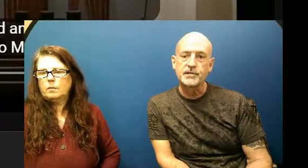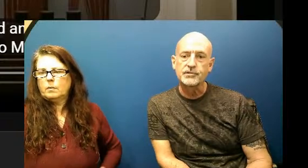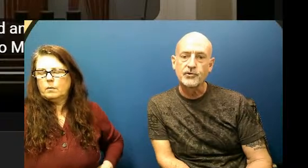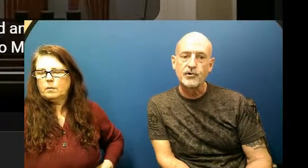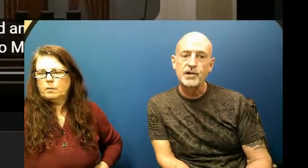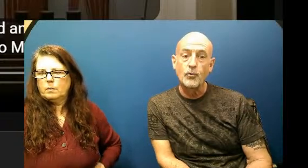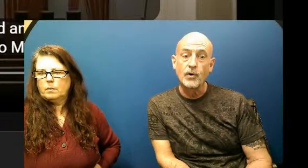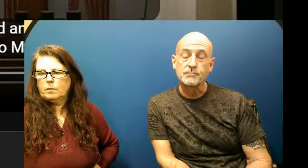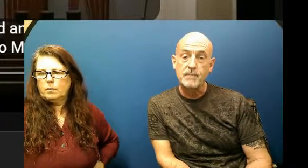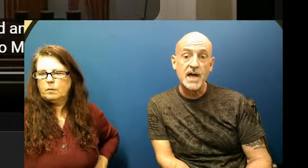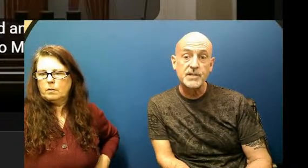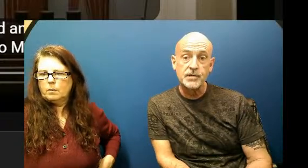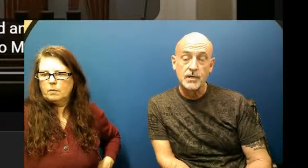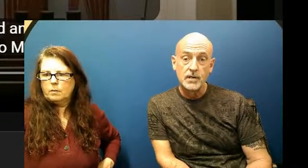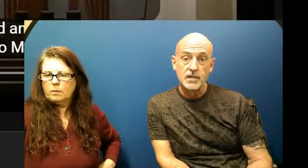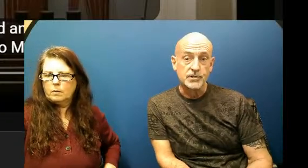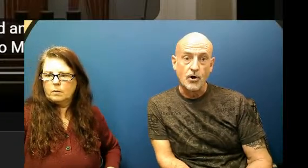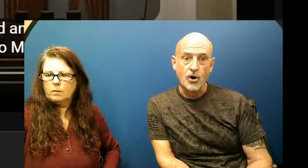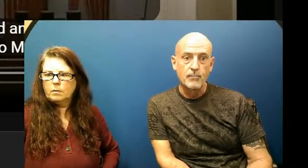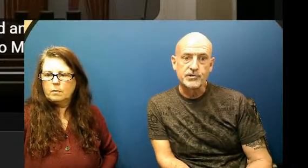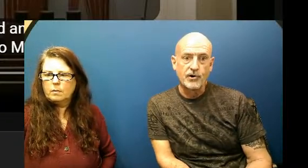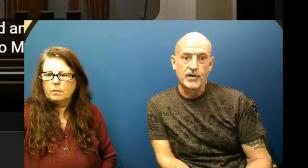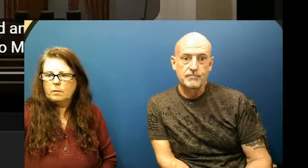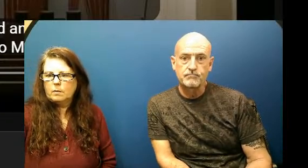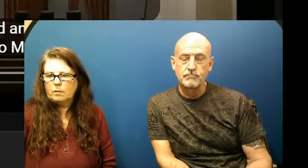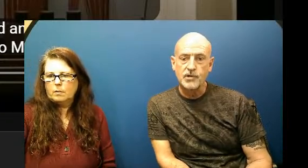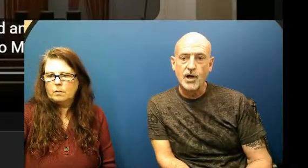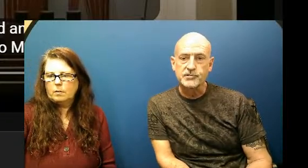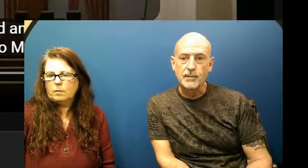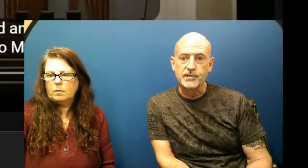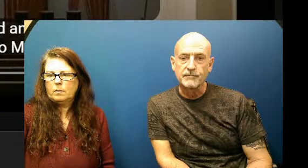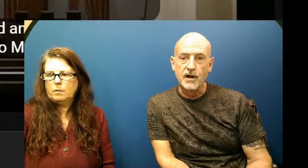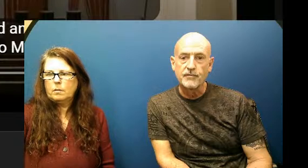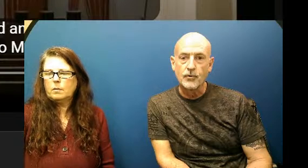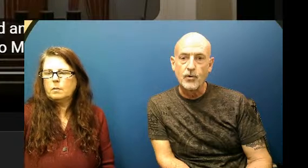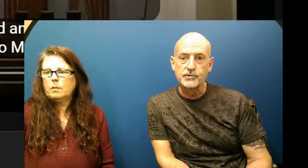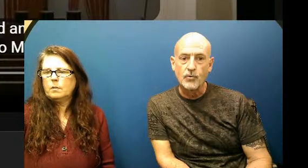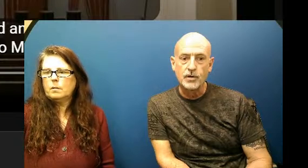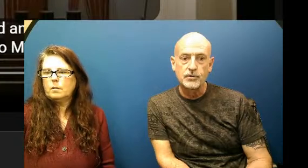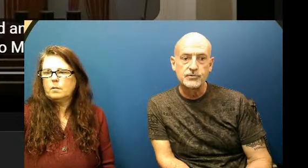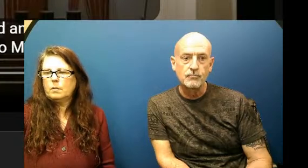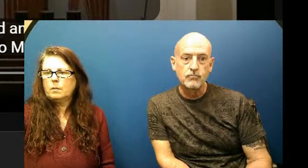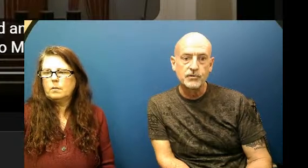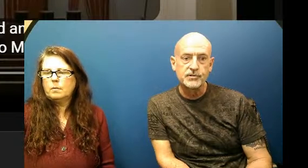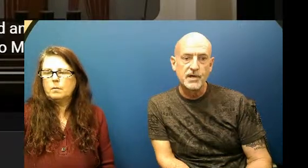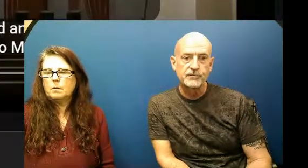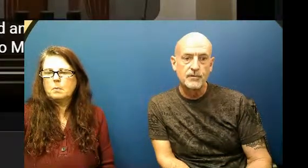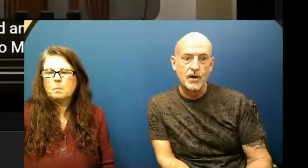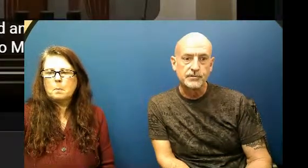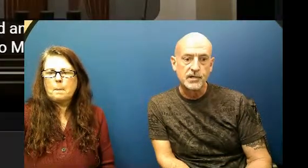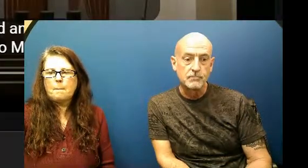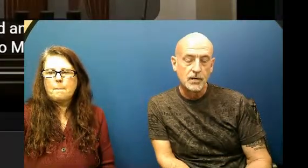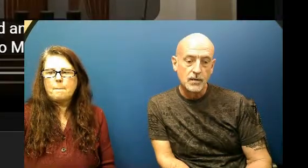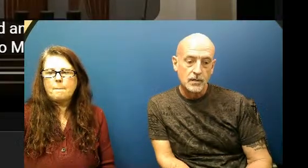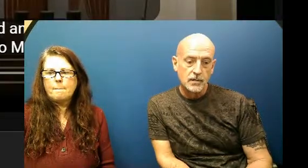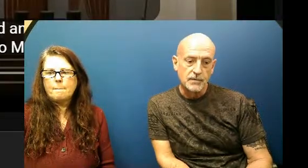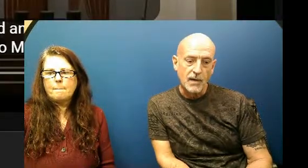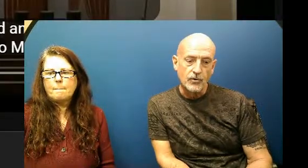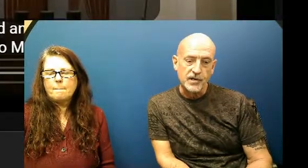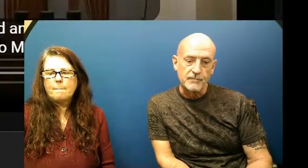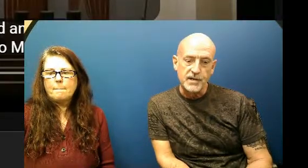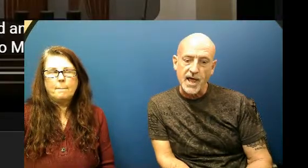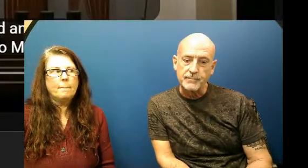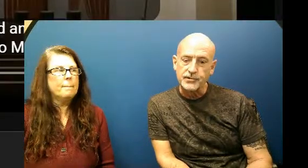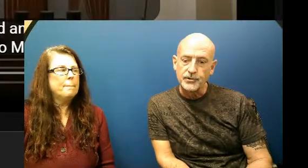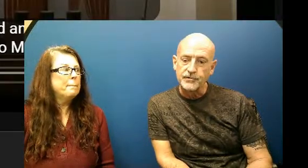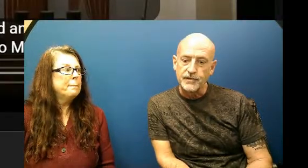parents disagree on what's best, an arbitrary concept, if ever there was one, what's the best football team? Anybody